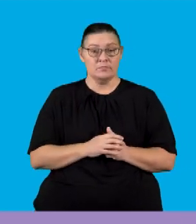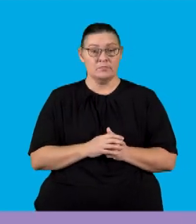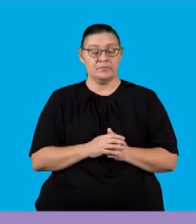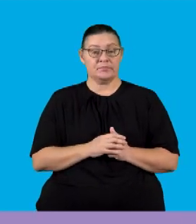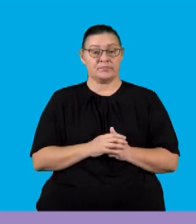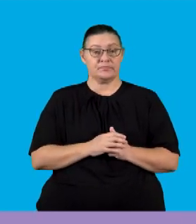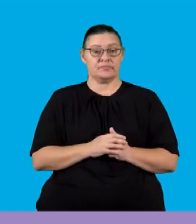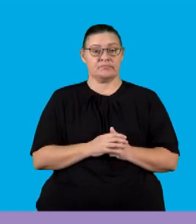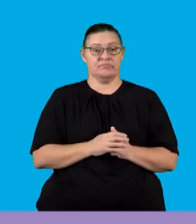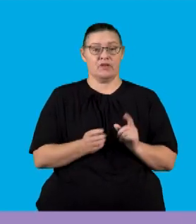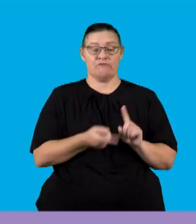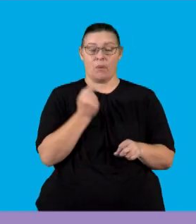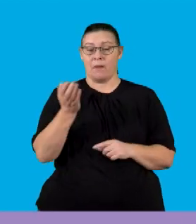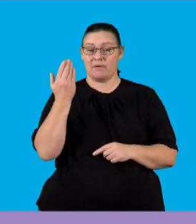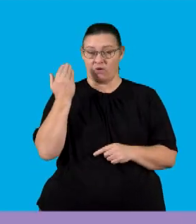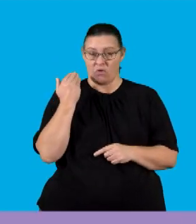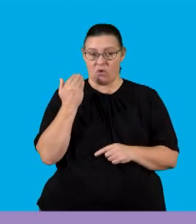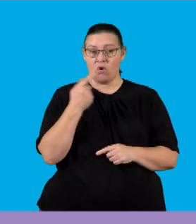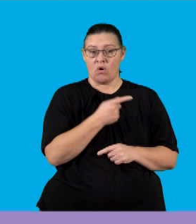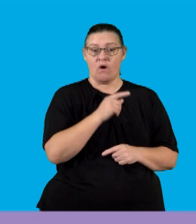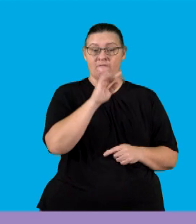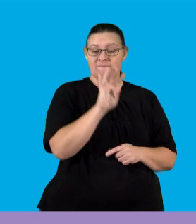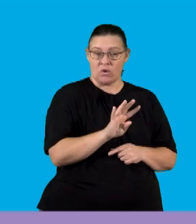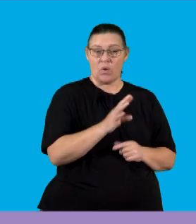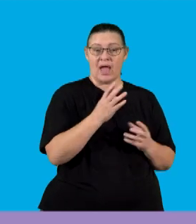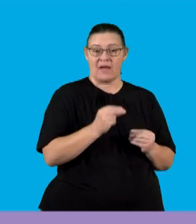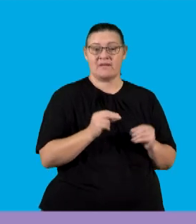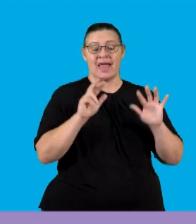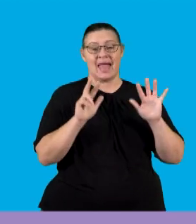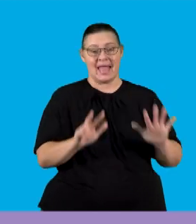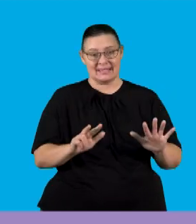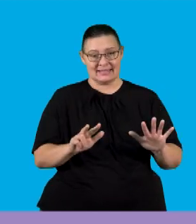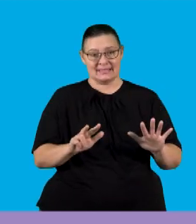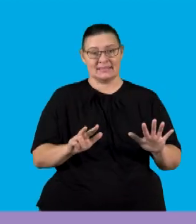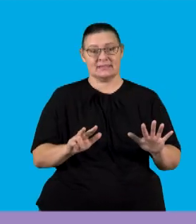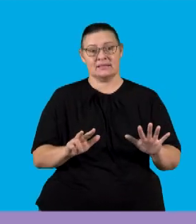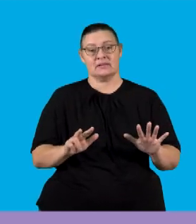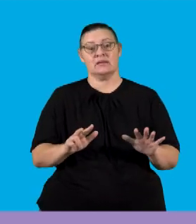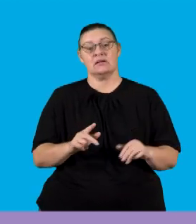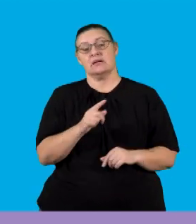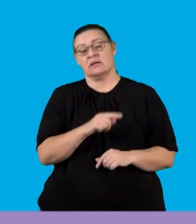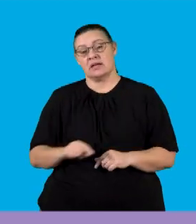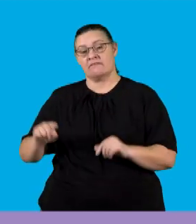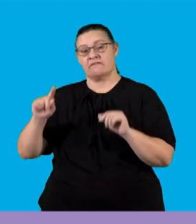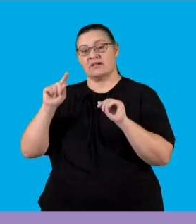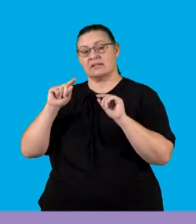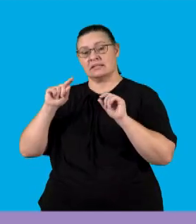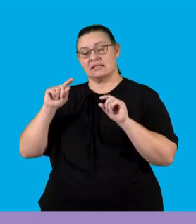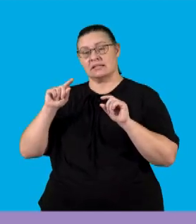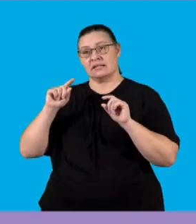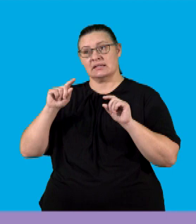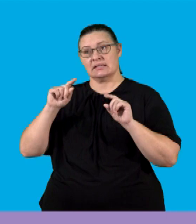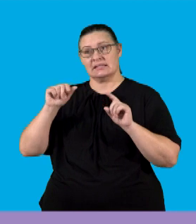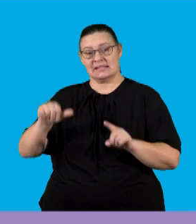from that 8, we had a 16 as the following term. So how are we going to find now that algebraic rule? We need